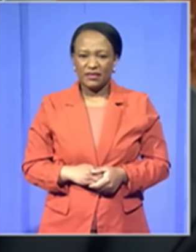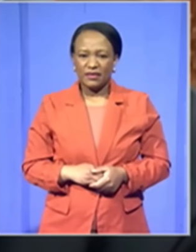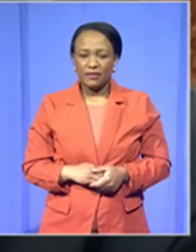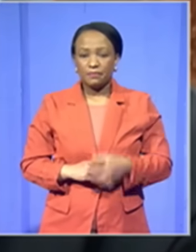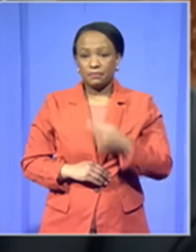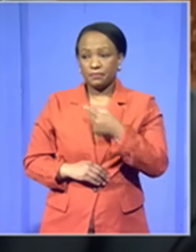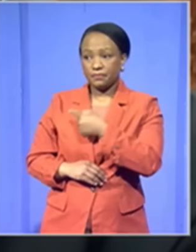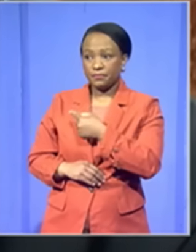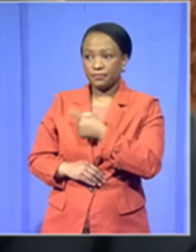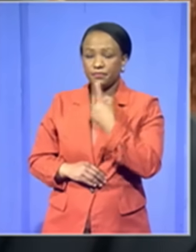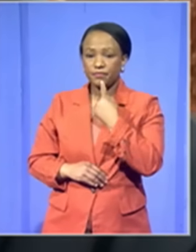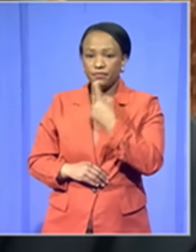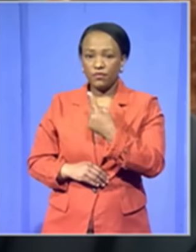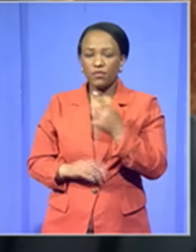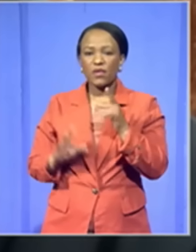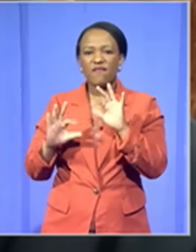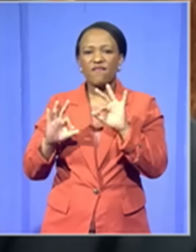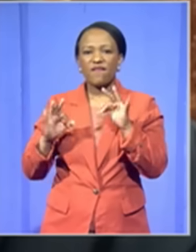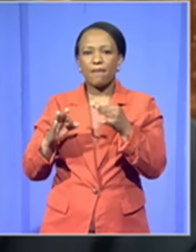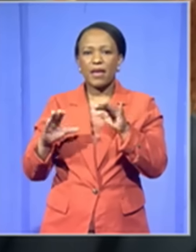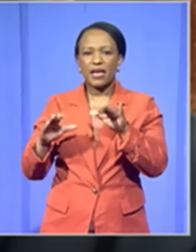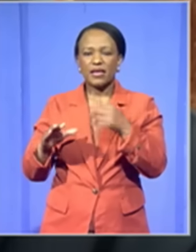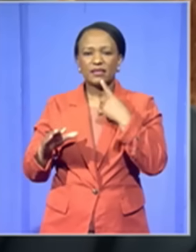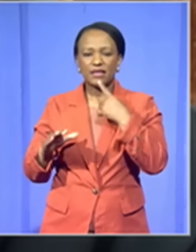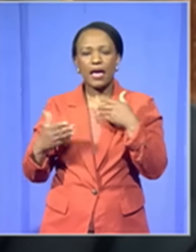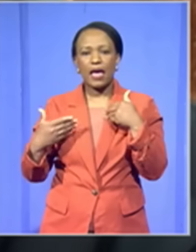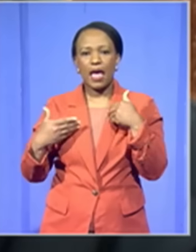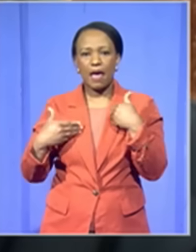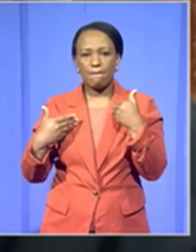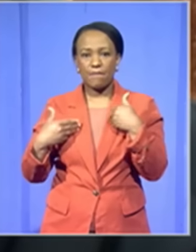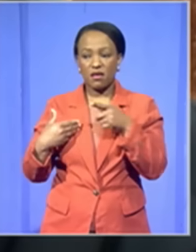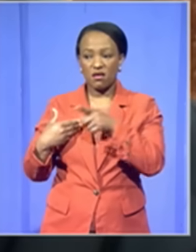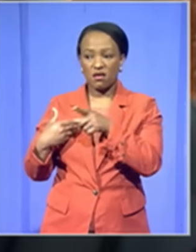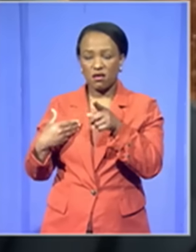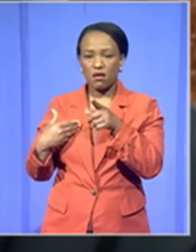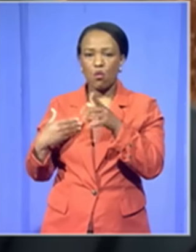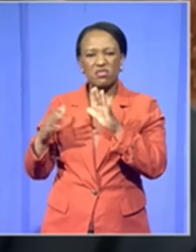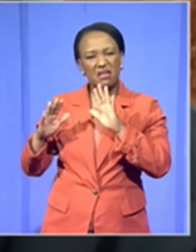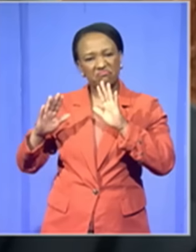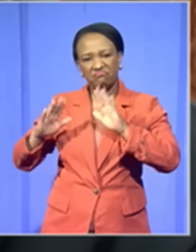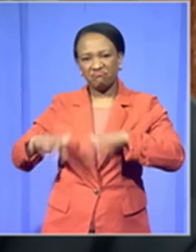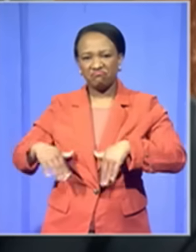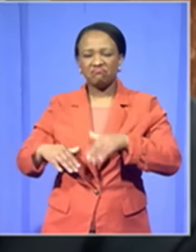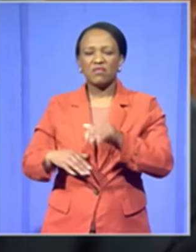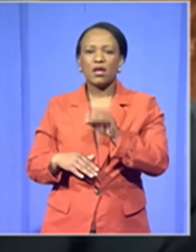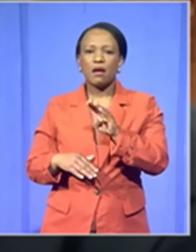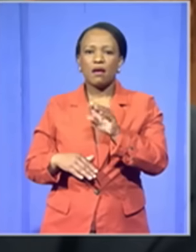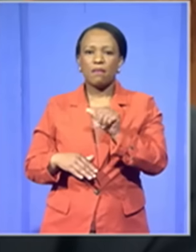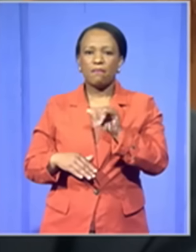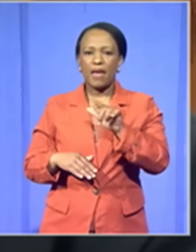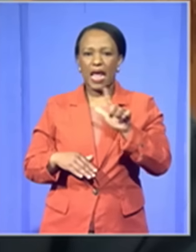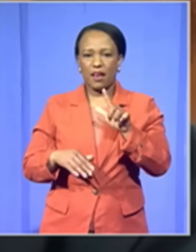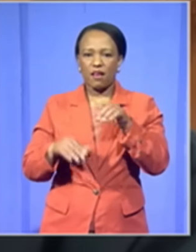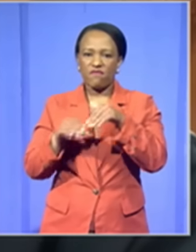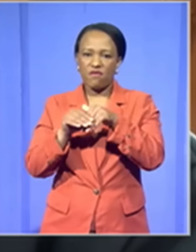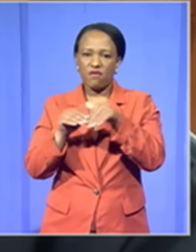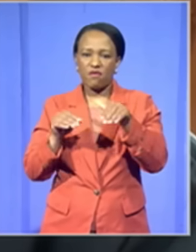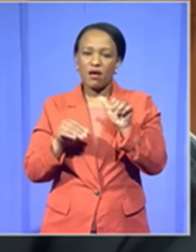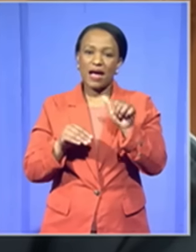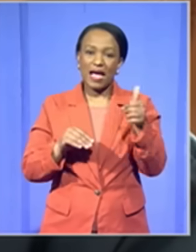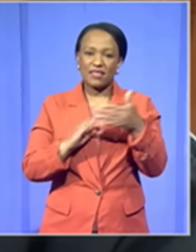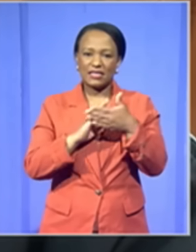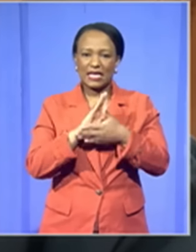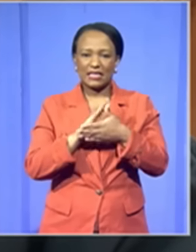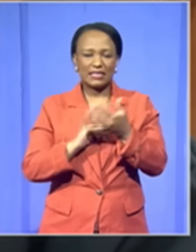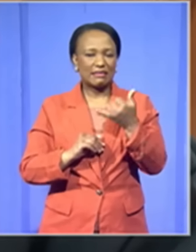Ore ele ba leloko ba thabile hore baqosuwa ba nyahladitse kopo ya beili empa ka lehlakoreng le leng ba